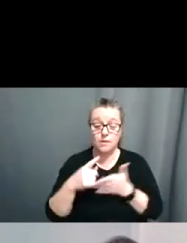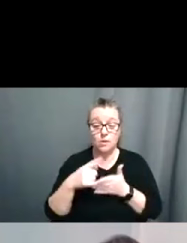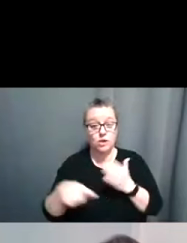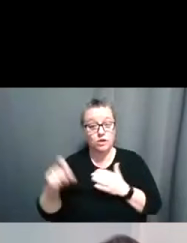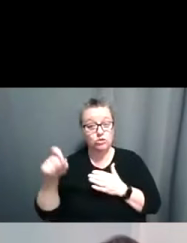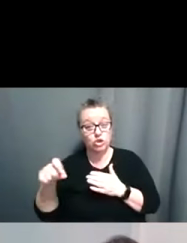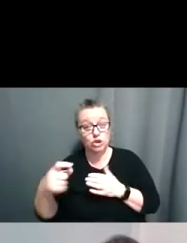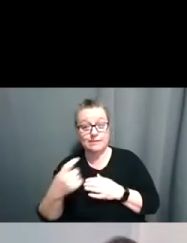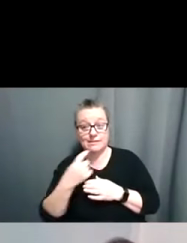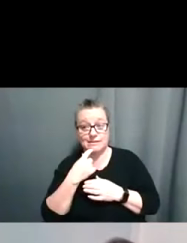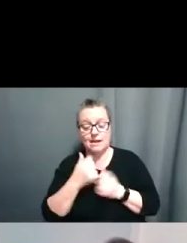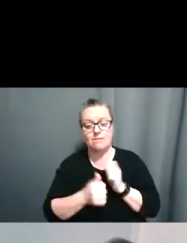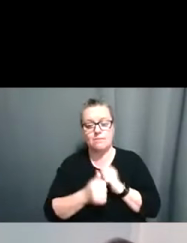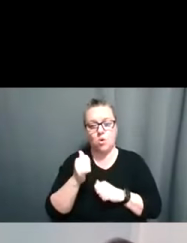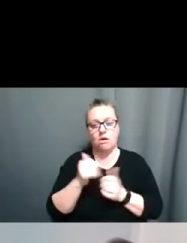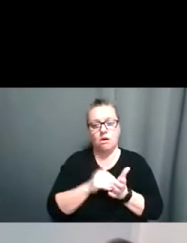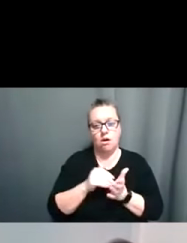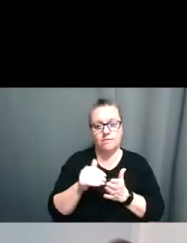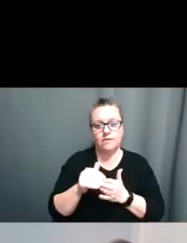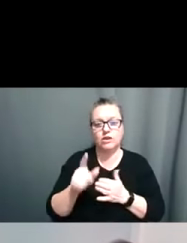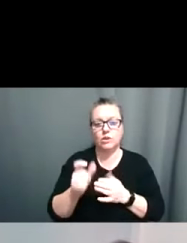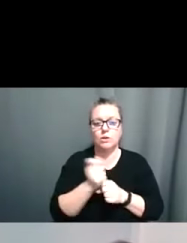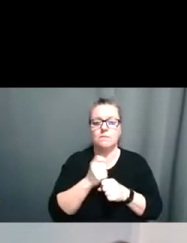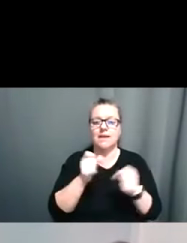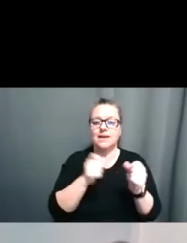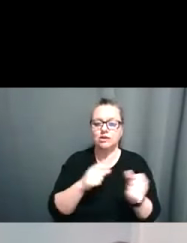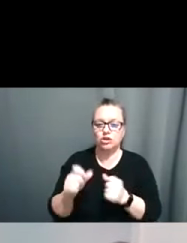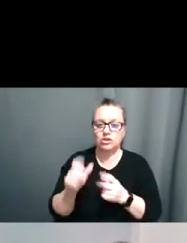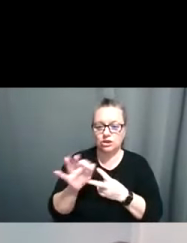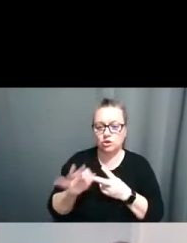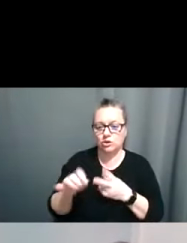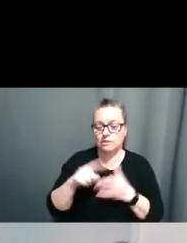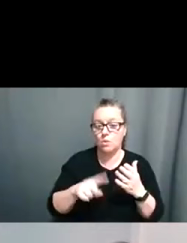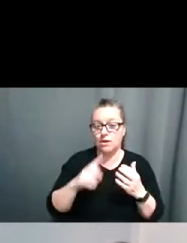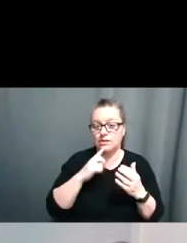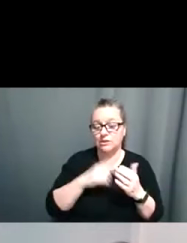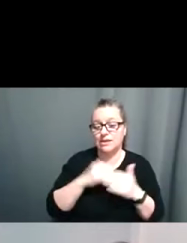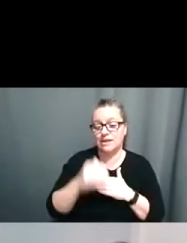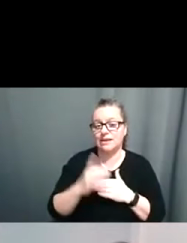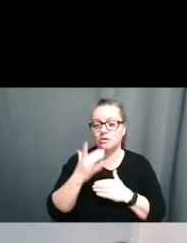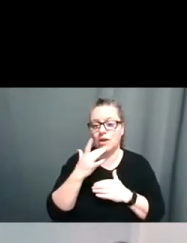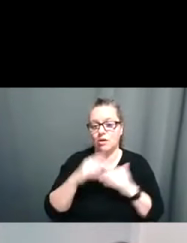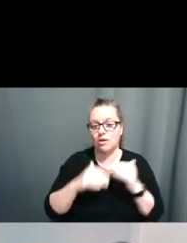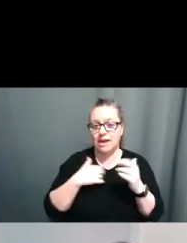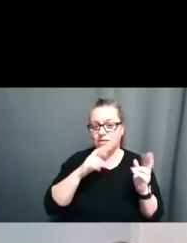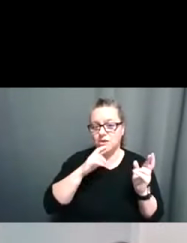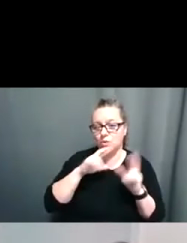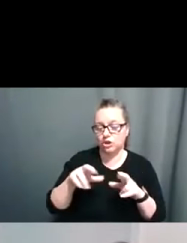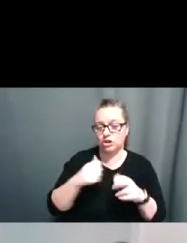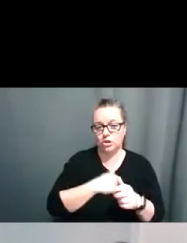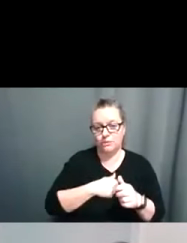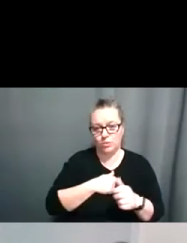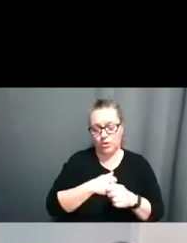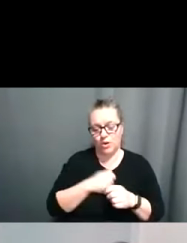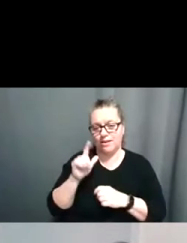more often you will find yourself making a strategic choice about what to say next, rather than having a reaction you may regret later. But this doesn't